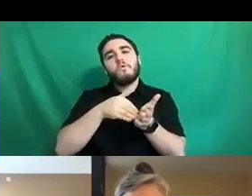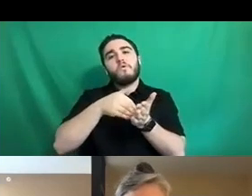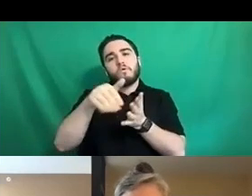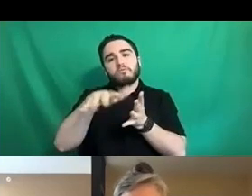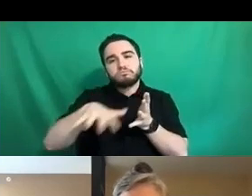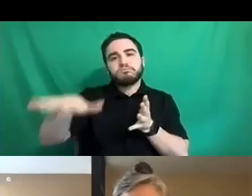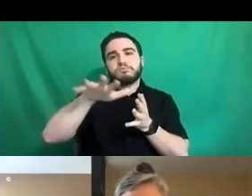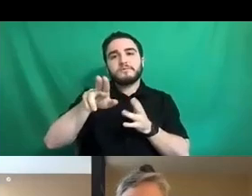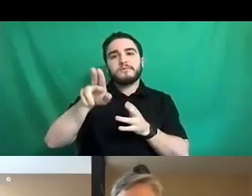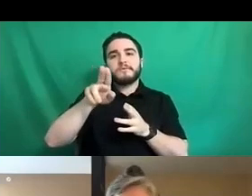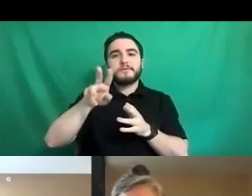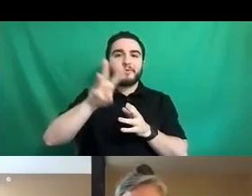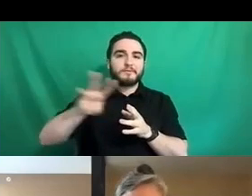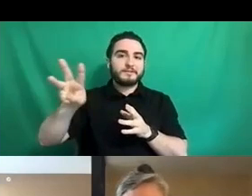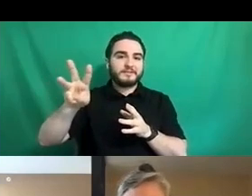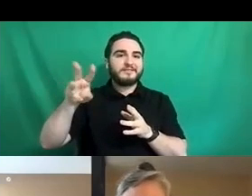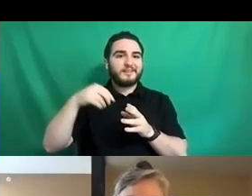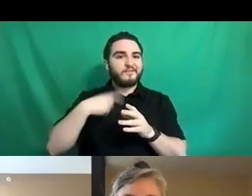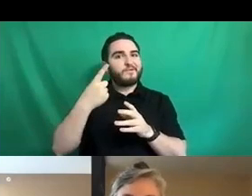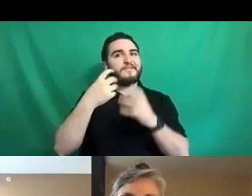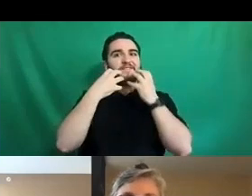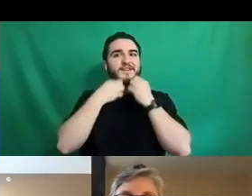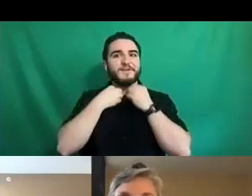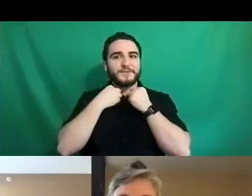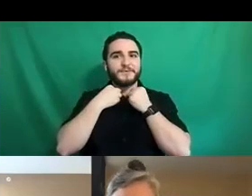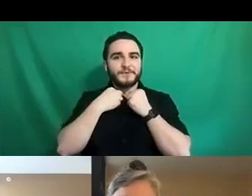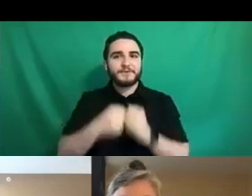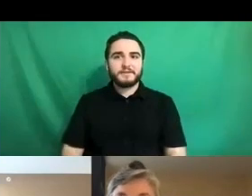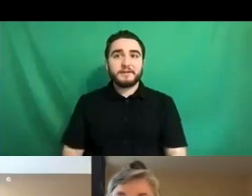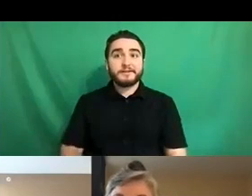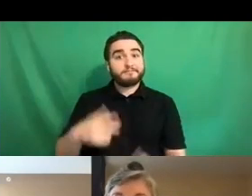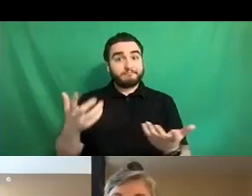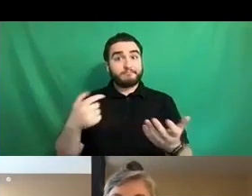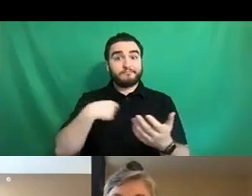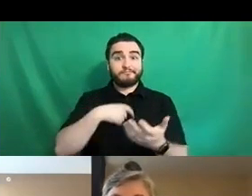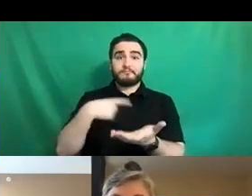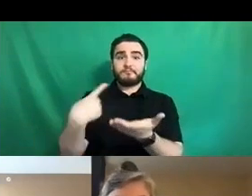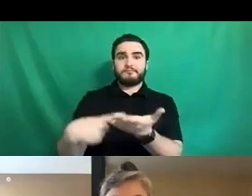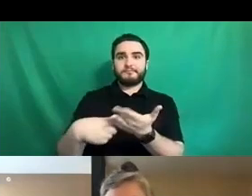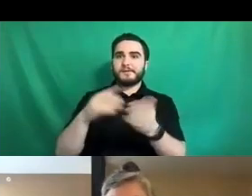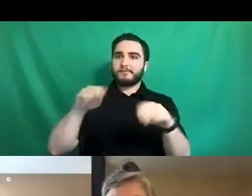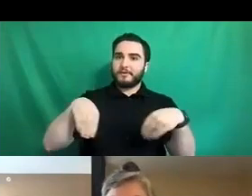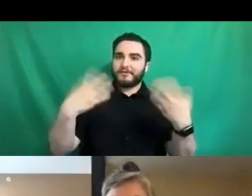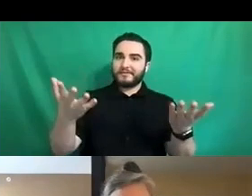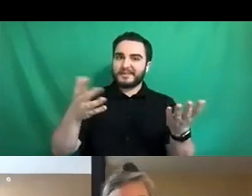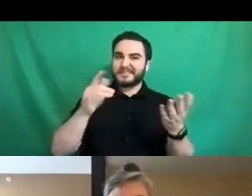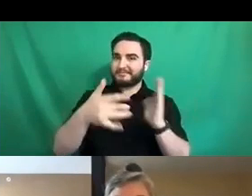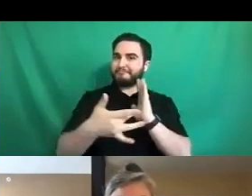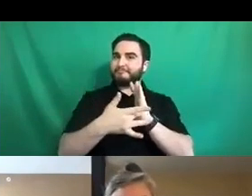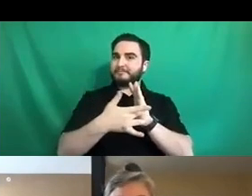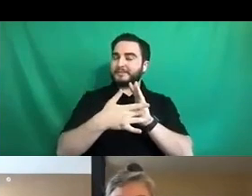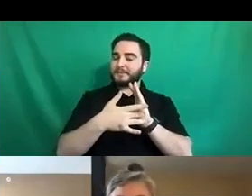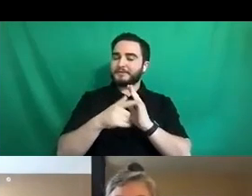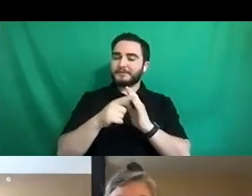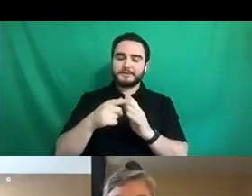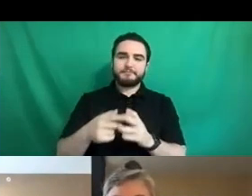of businesses have this as one of their values. So we talk about being able to provide on this technology, cutting edge,